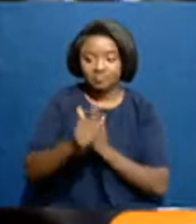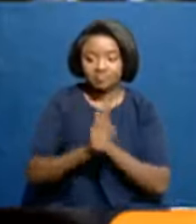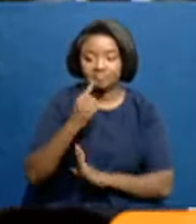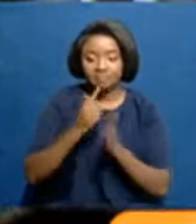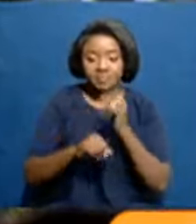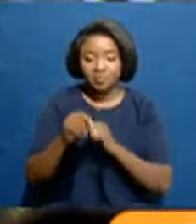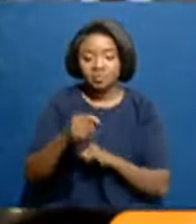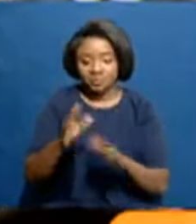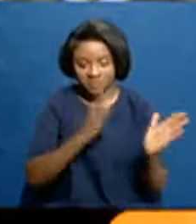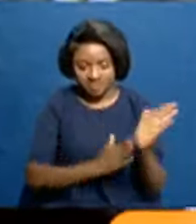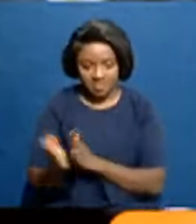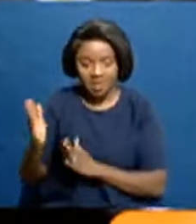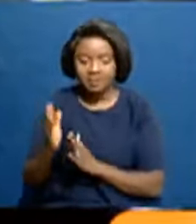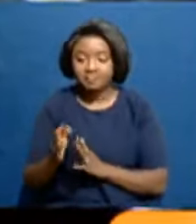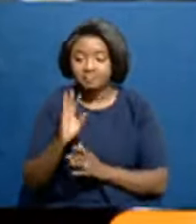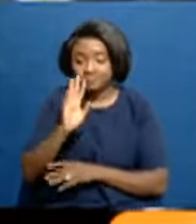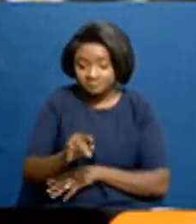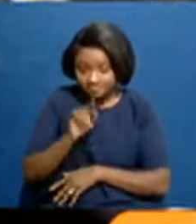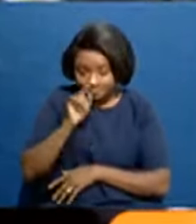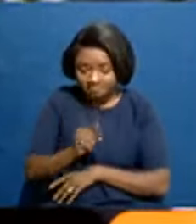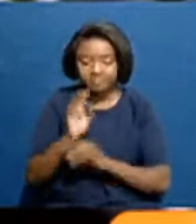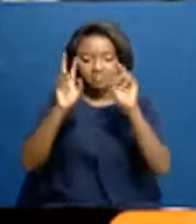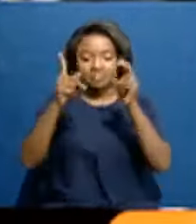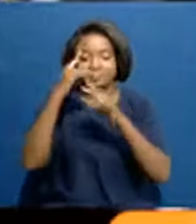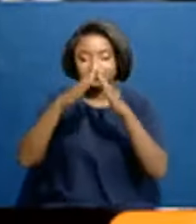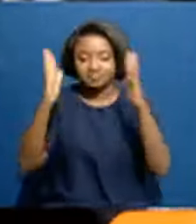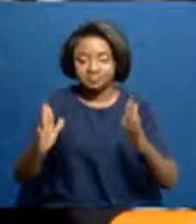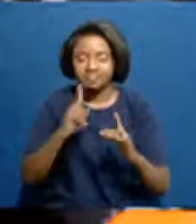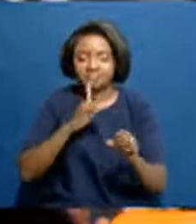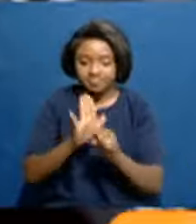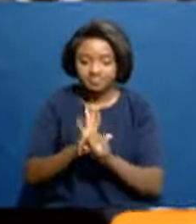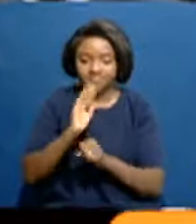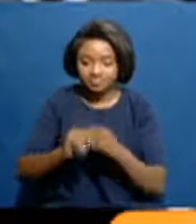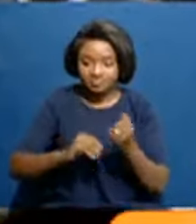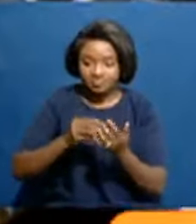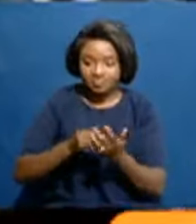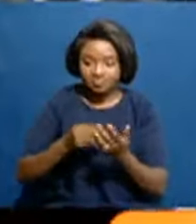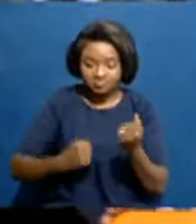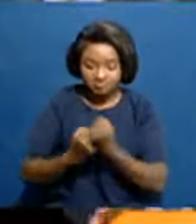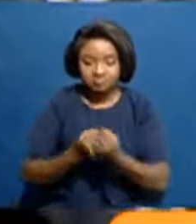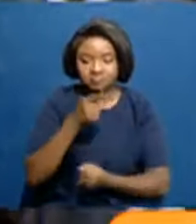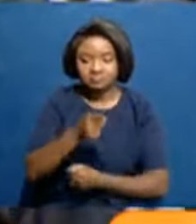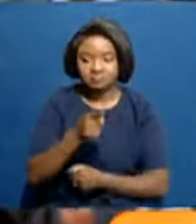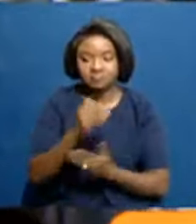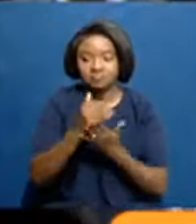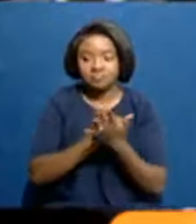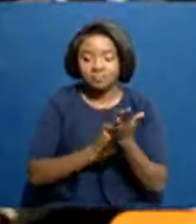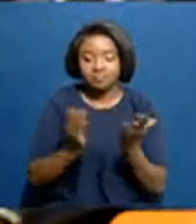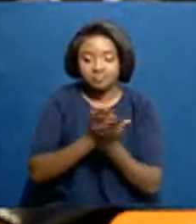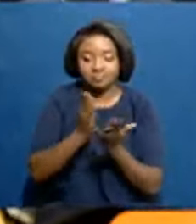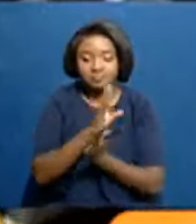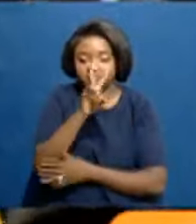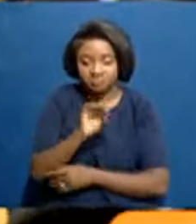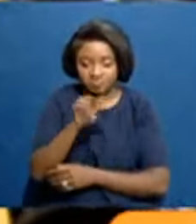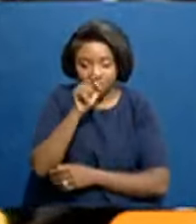Plan, and which, on the housing subject, made financial commitment to fund the program, as outlined on page 20 of